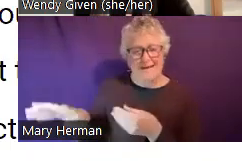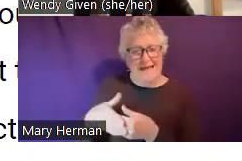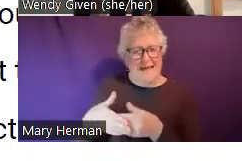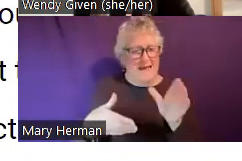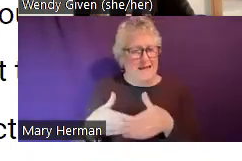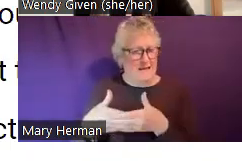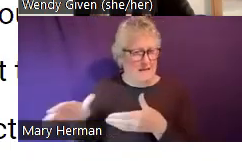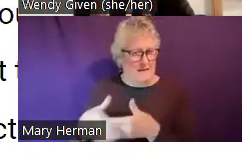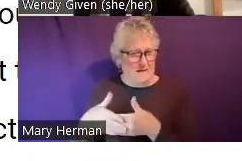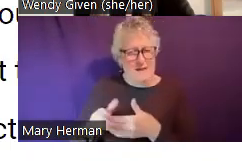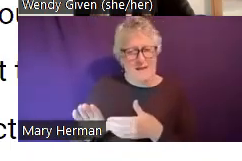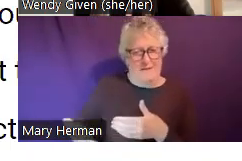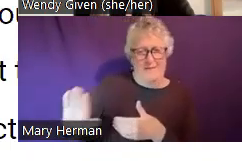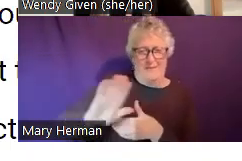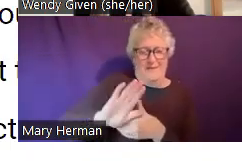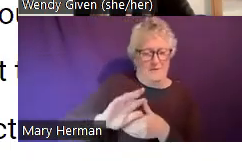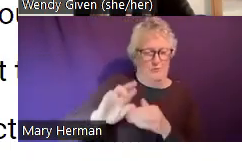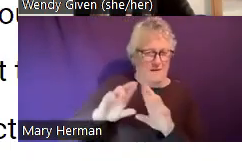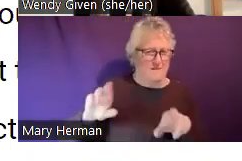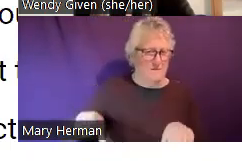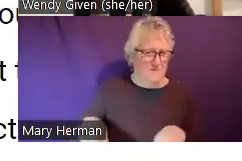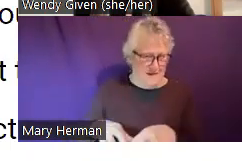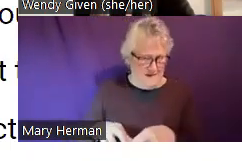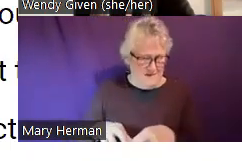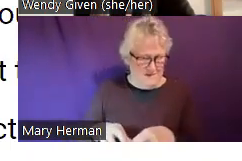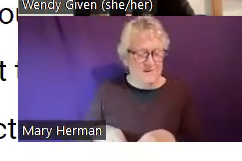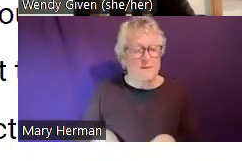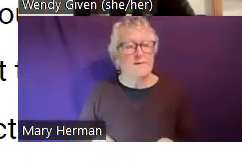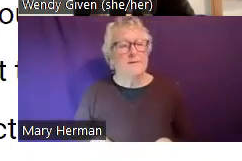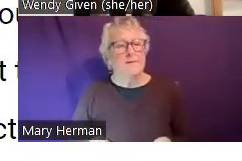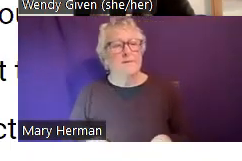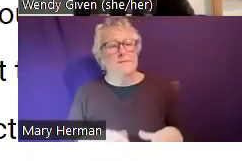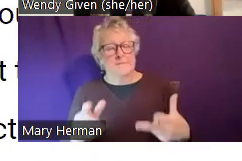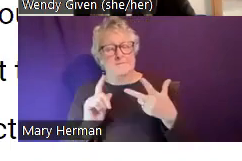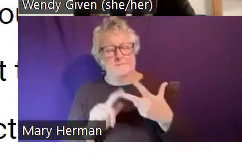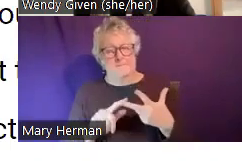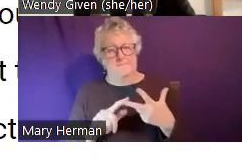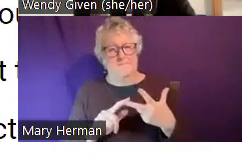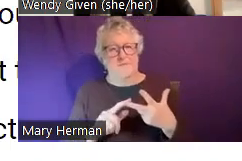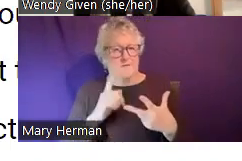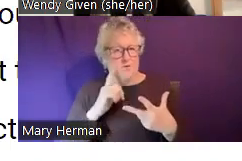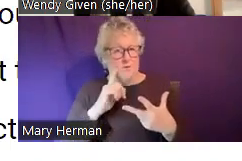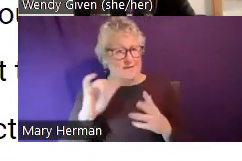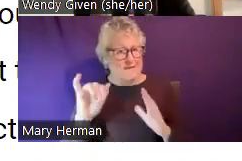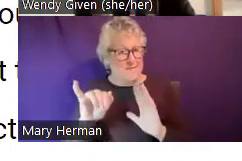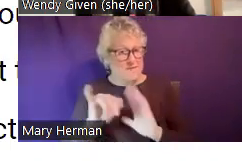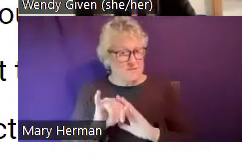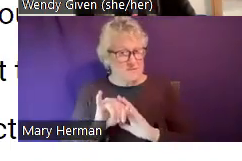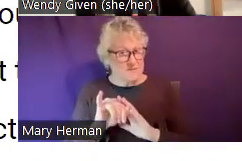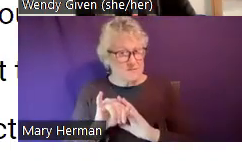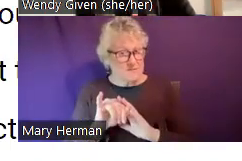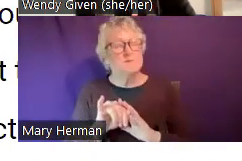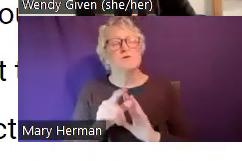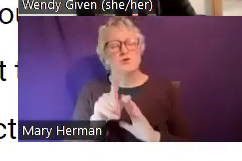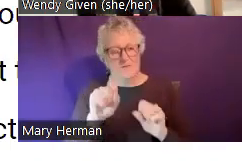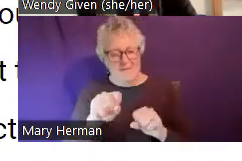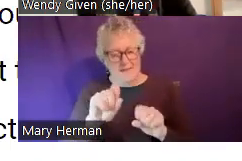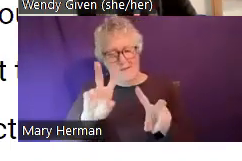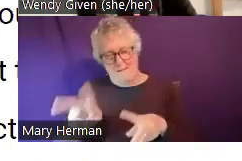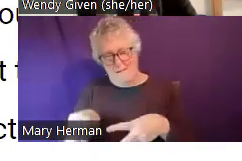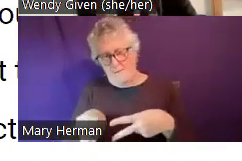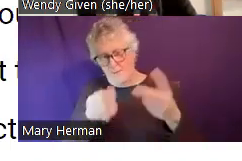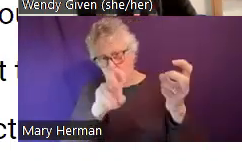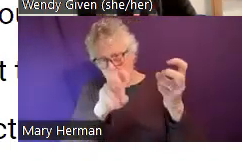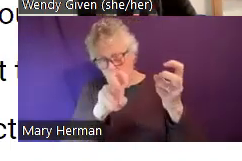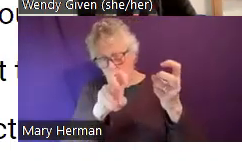members. And then for the images, you can, so you're able to upload